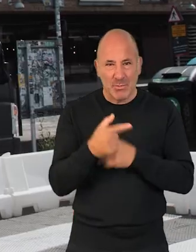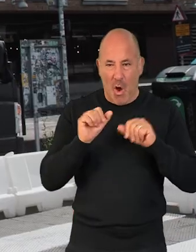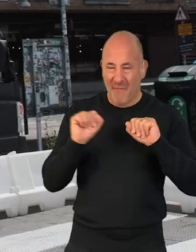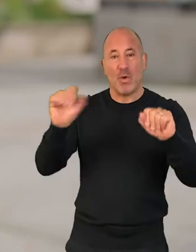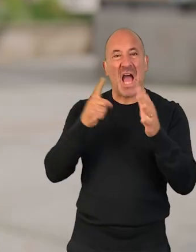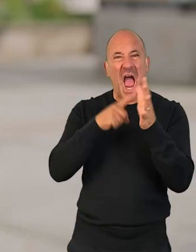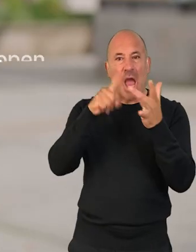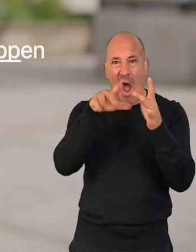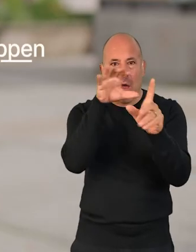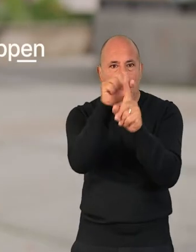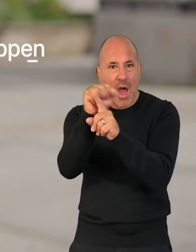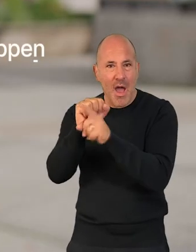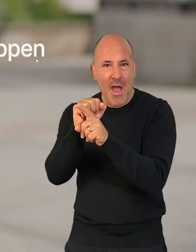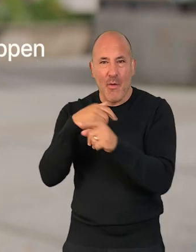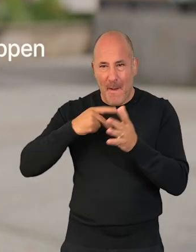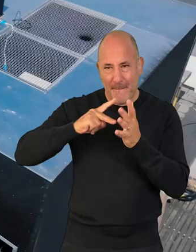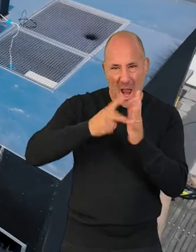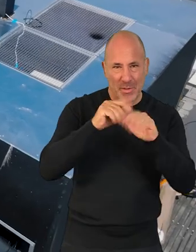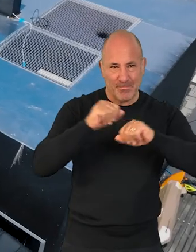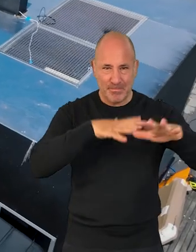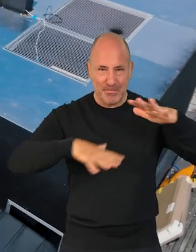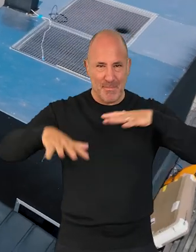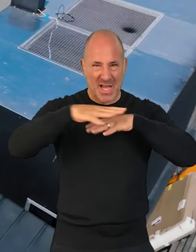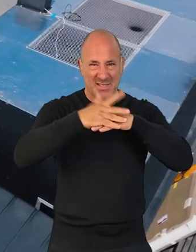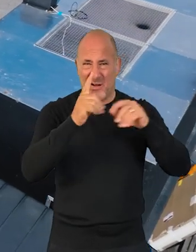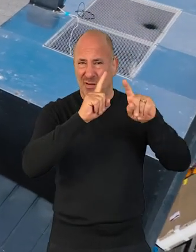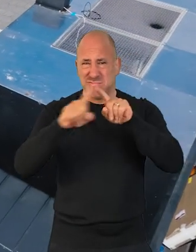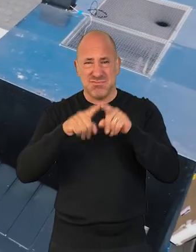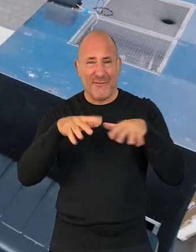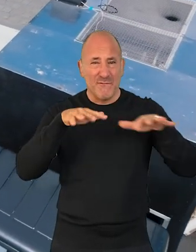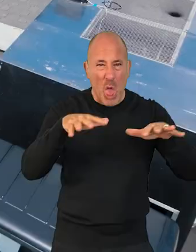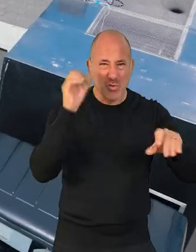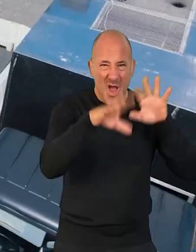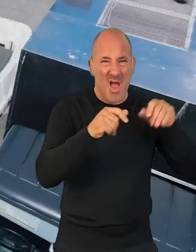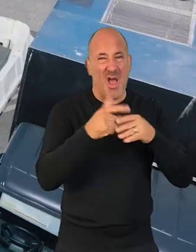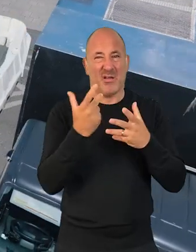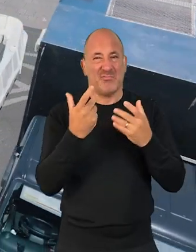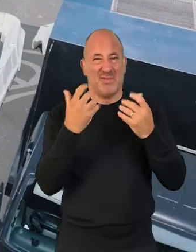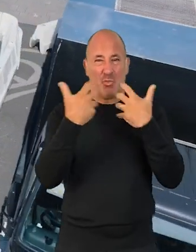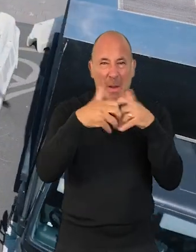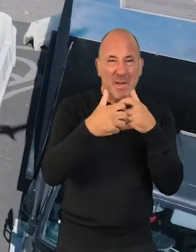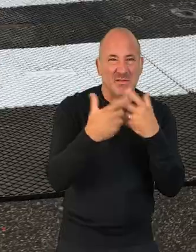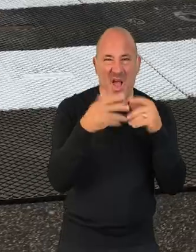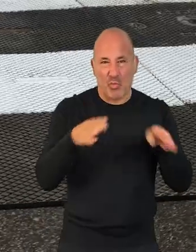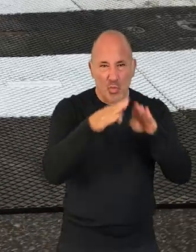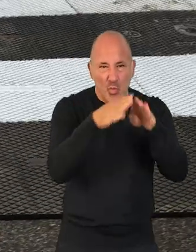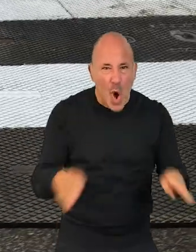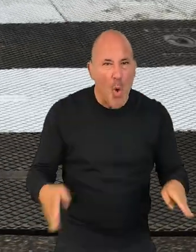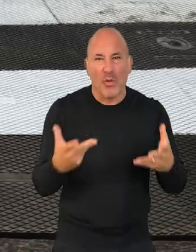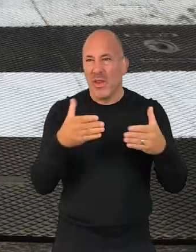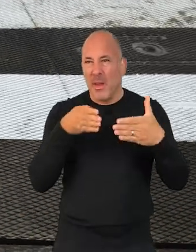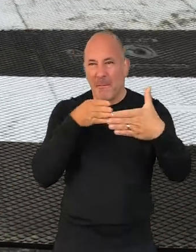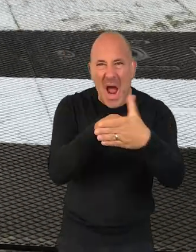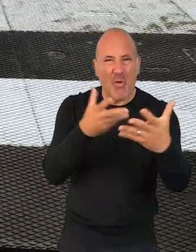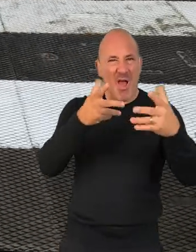of an AI. So what we have planned is a space which is decorated using different forms of street furniture, traffic equipment such as cones and